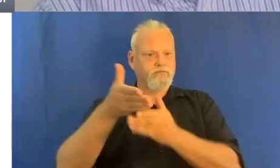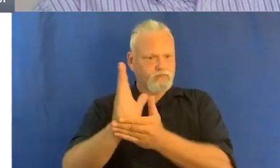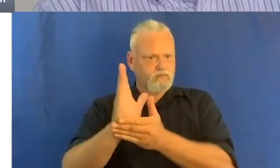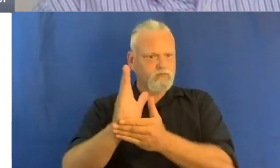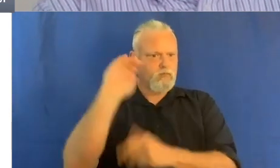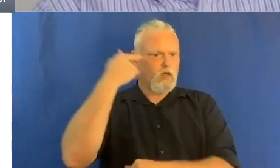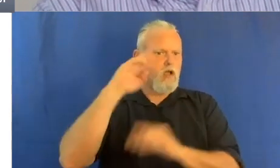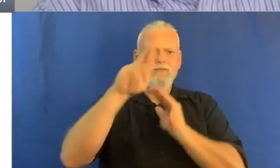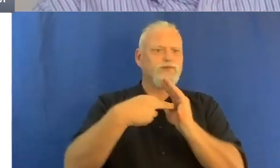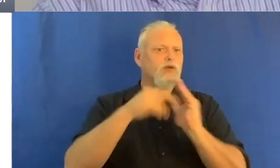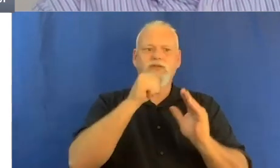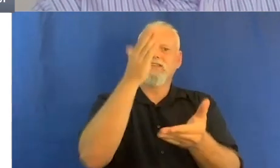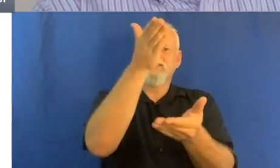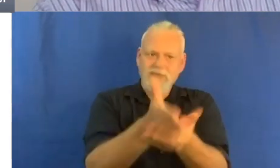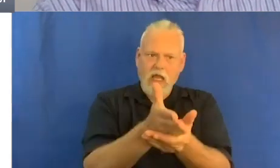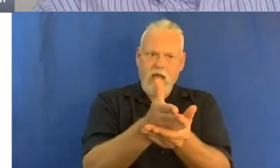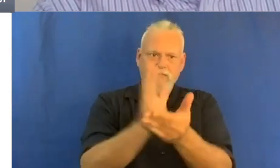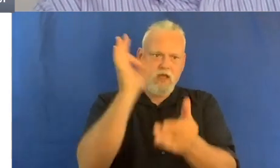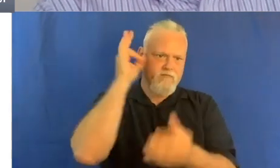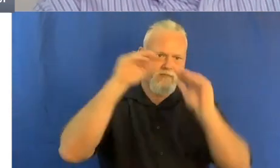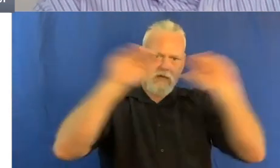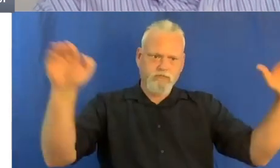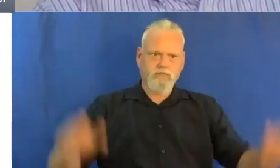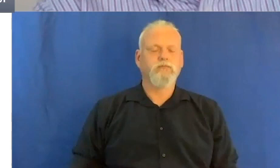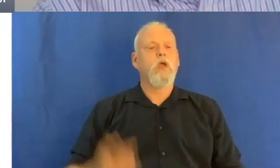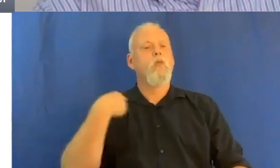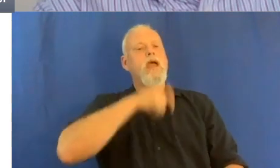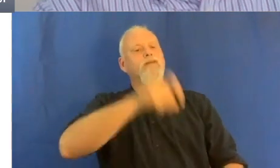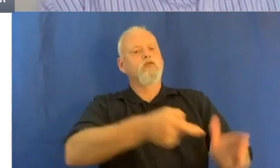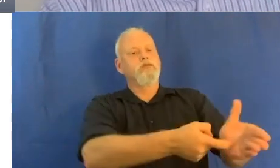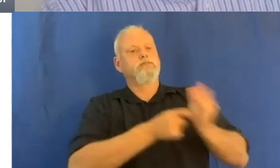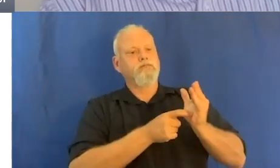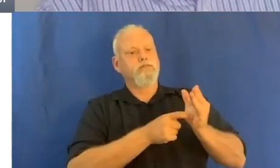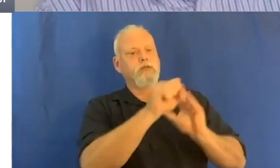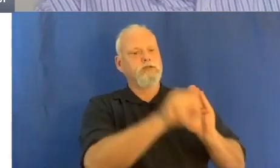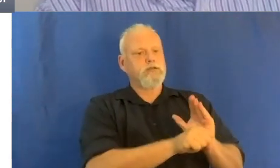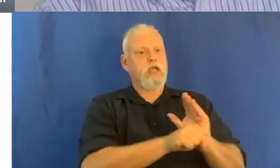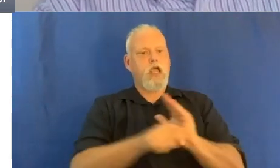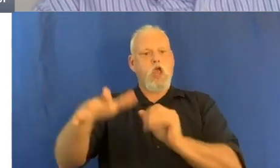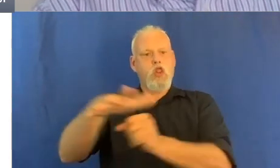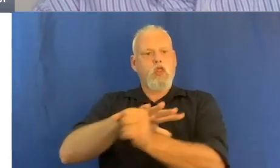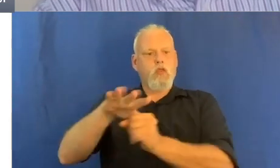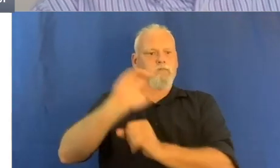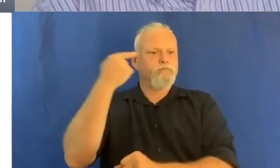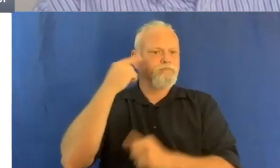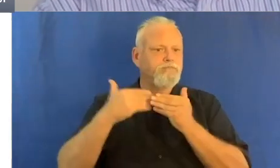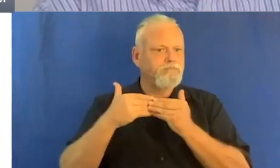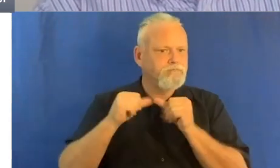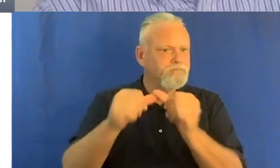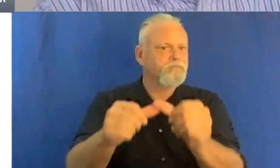stop at the federal level. We must also demand that state and local governments carry out